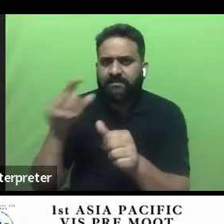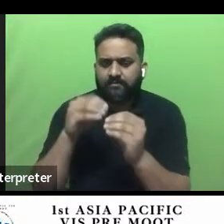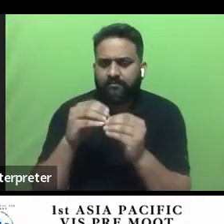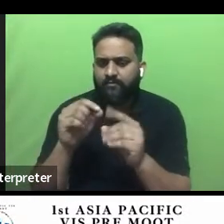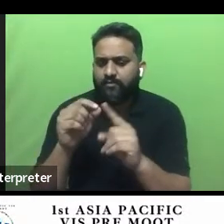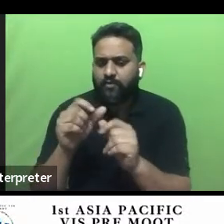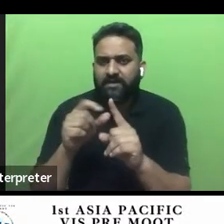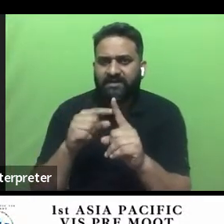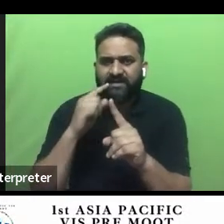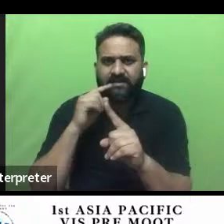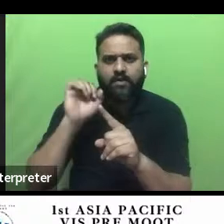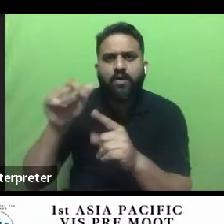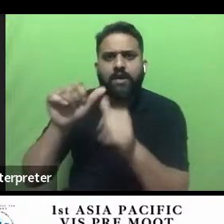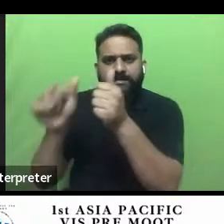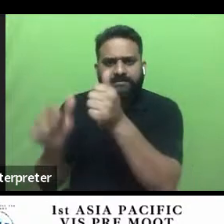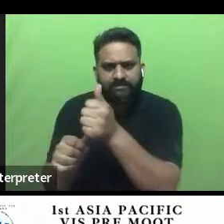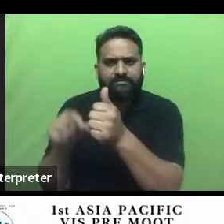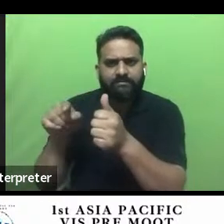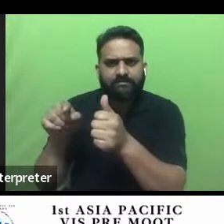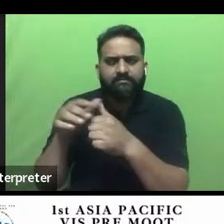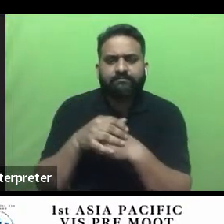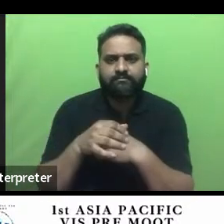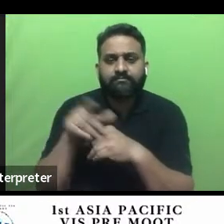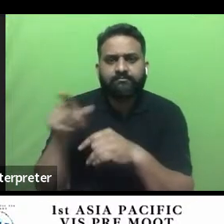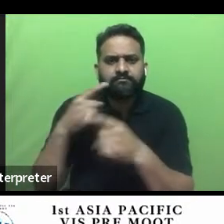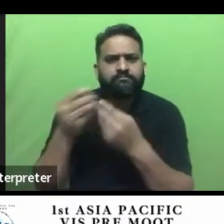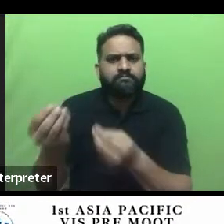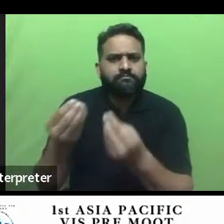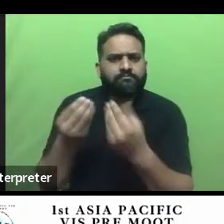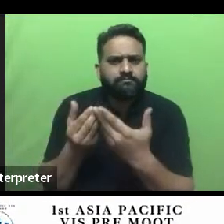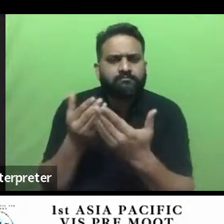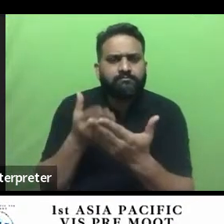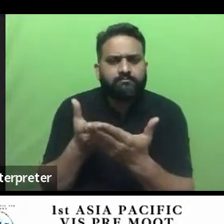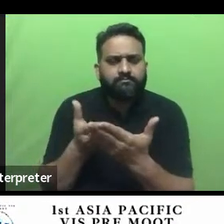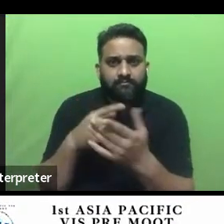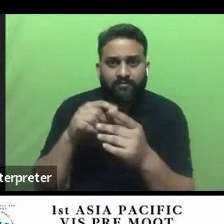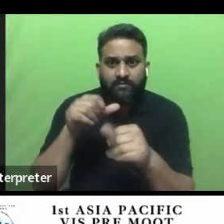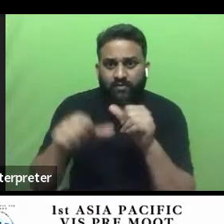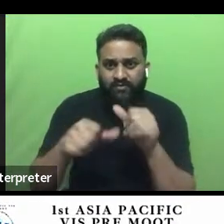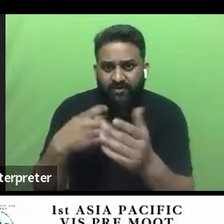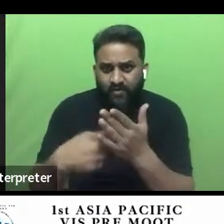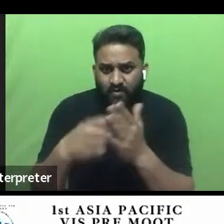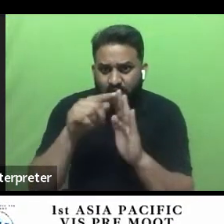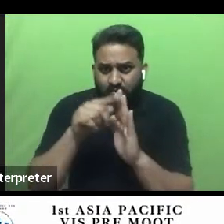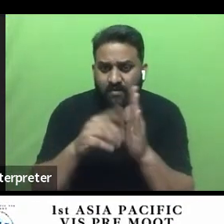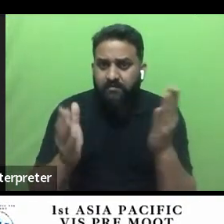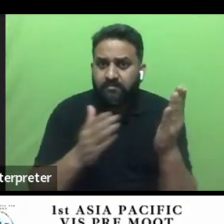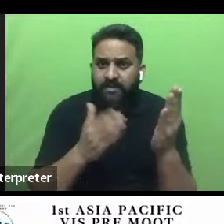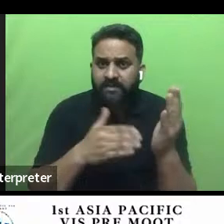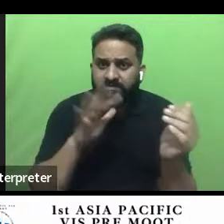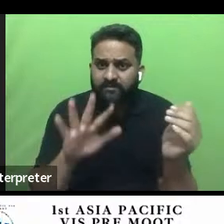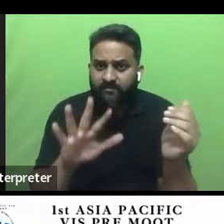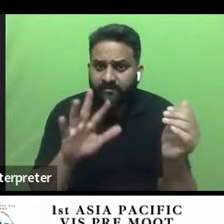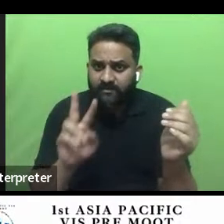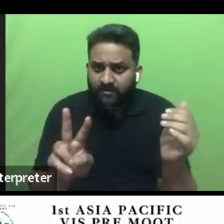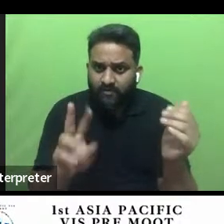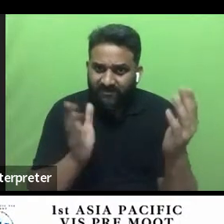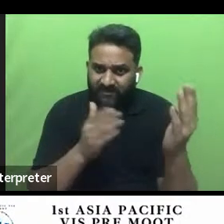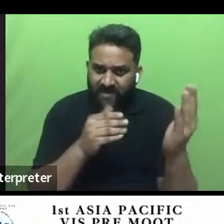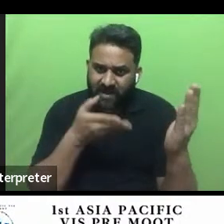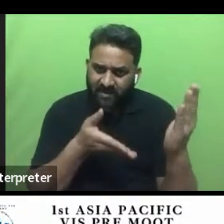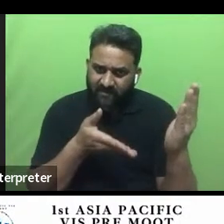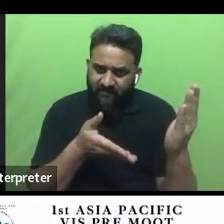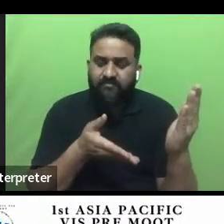of the respondent, was as provided in procedural order number 2 in page 52 of the record.